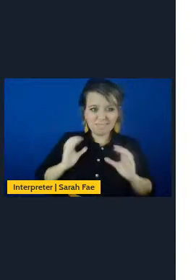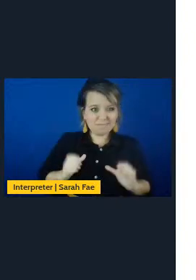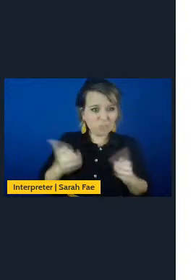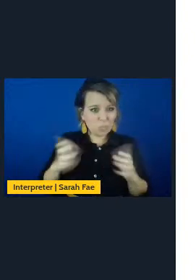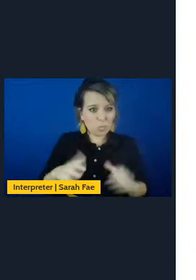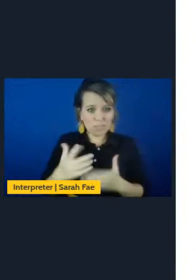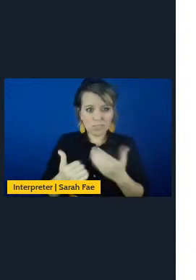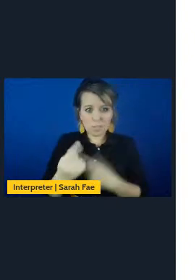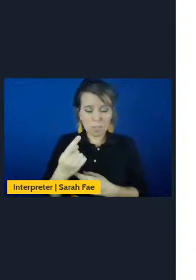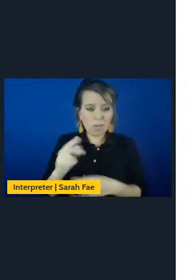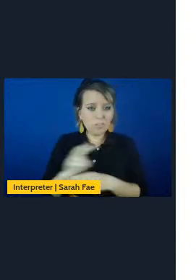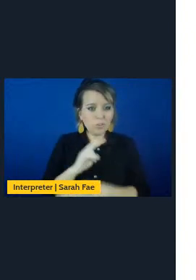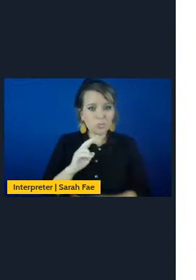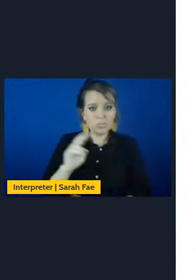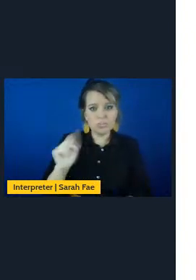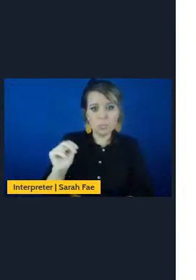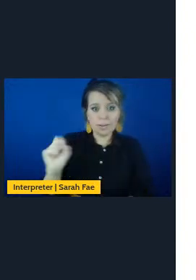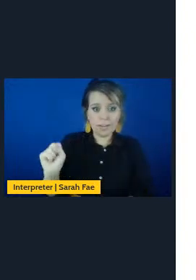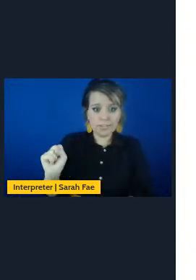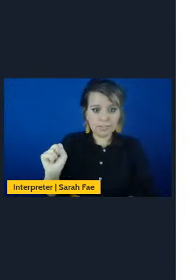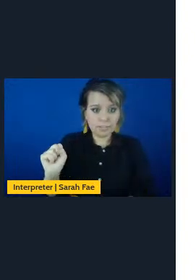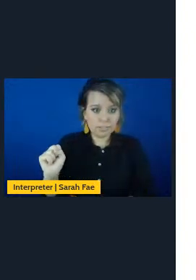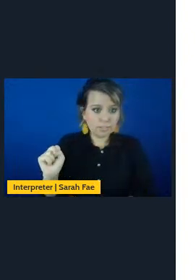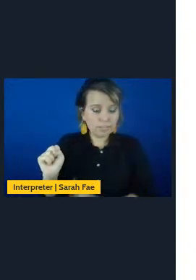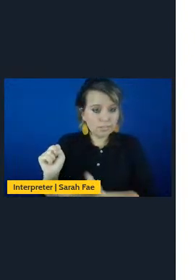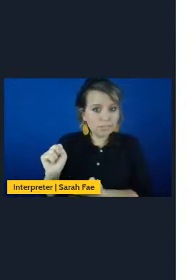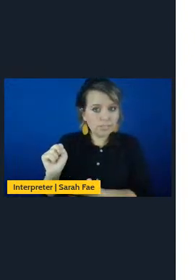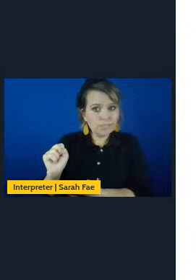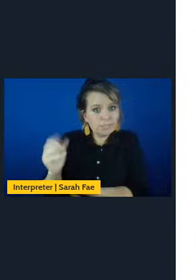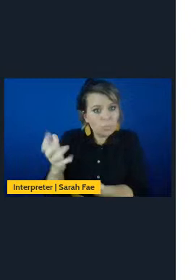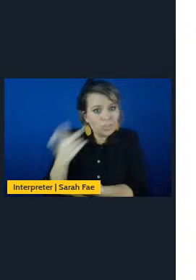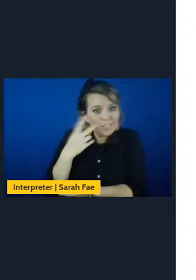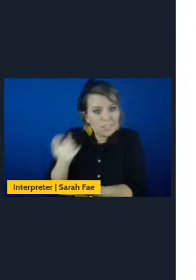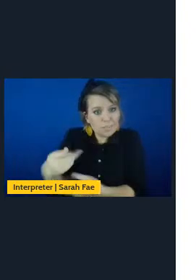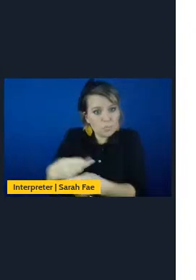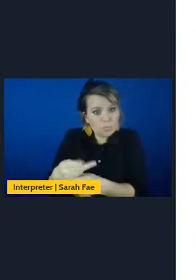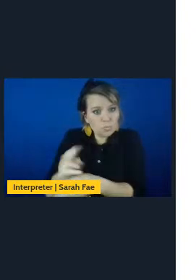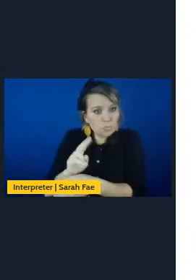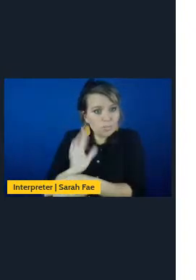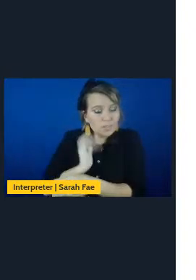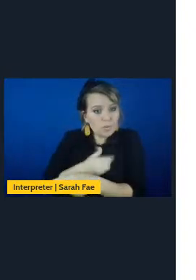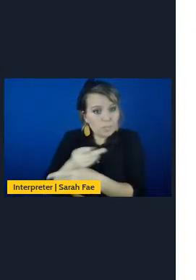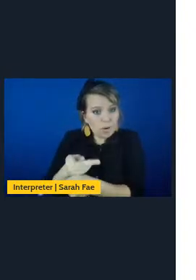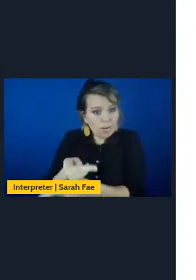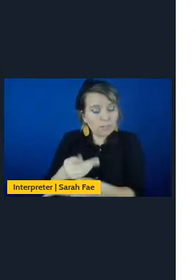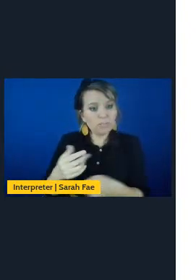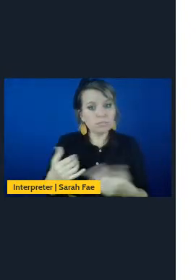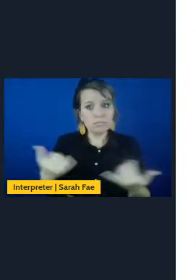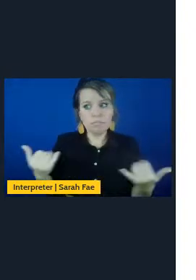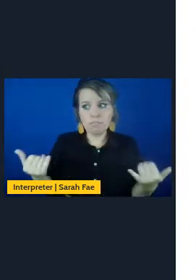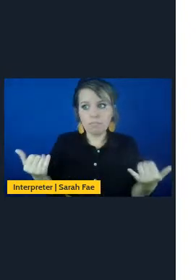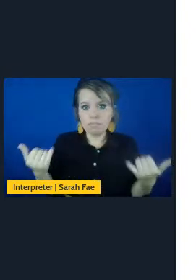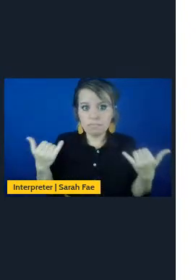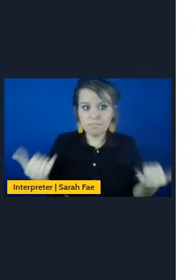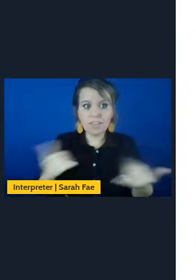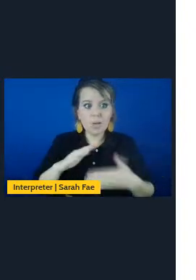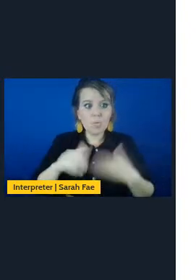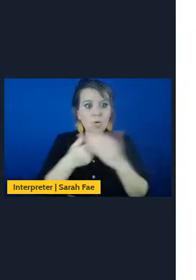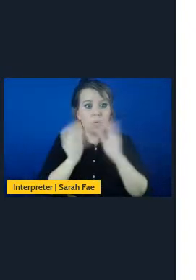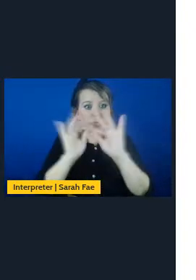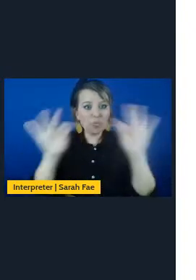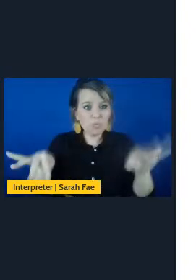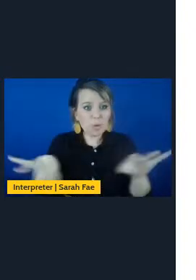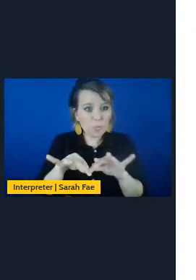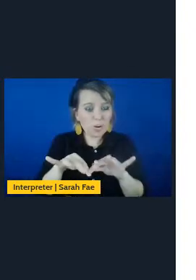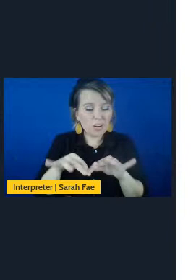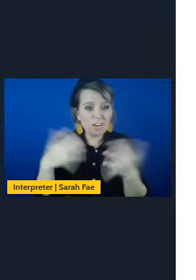use, let's say, DNS scraping to see they are using our product. Wow, now they need to rework all that stuff, right?